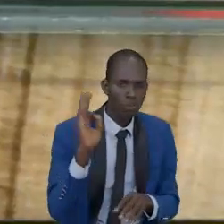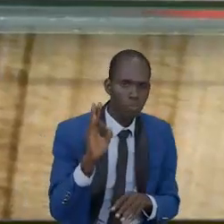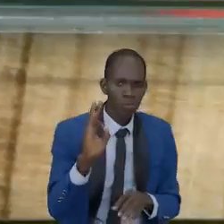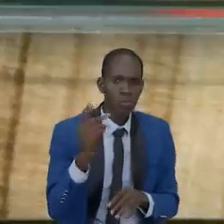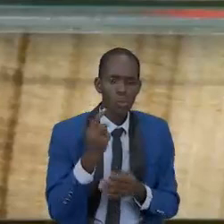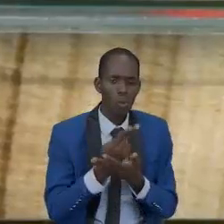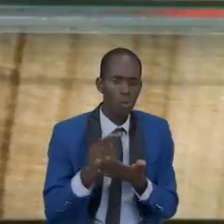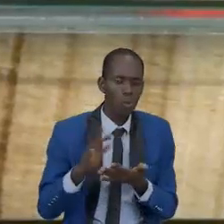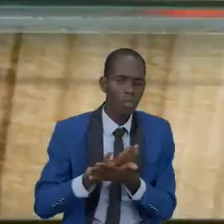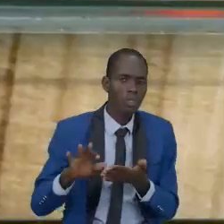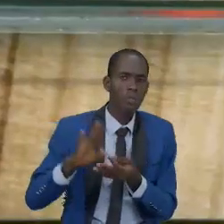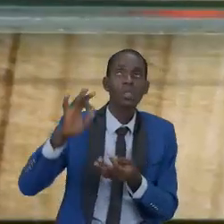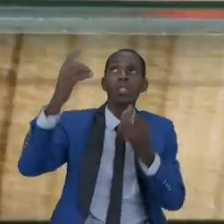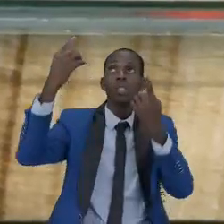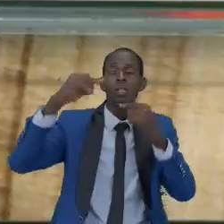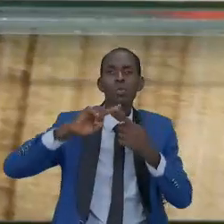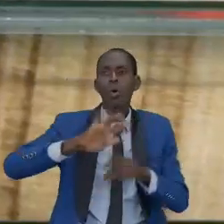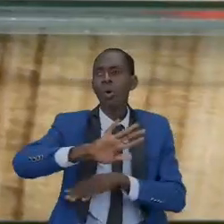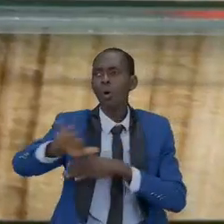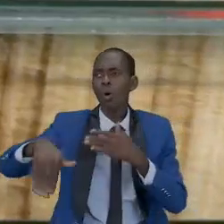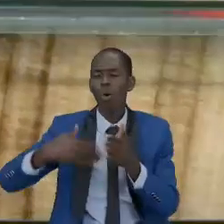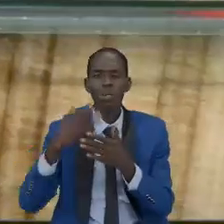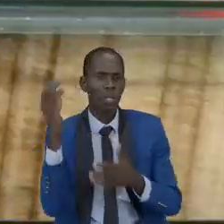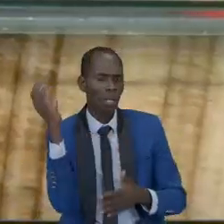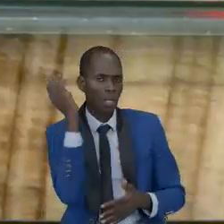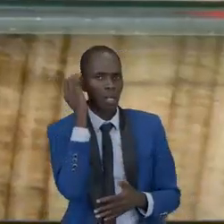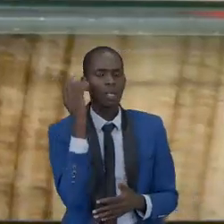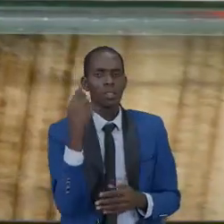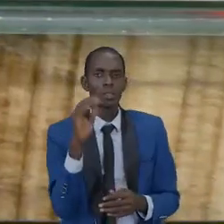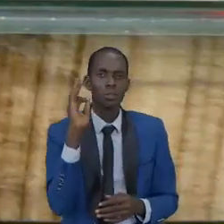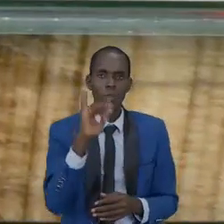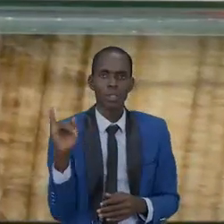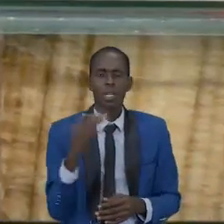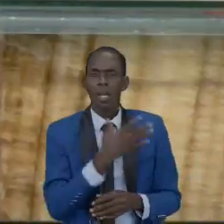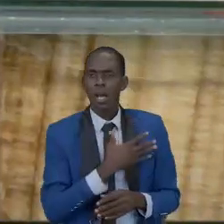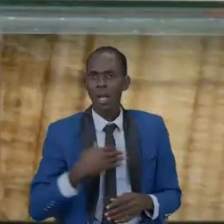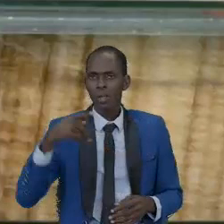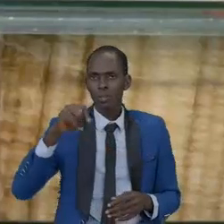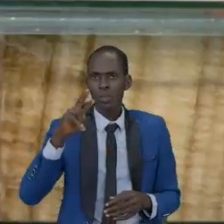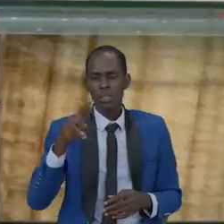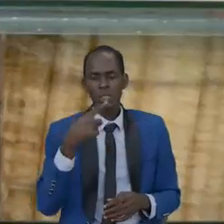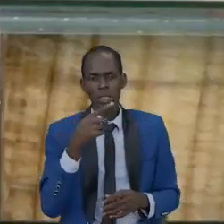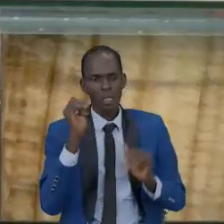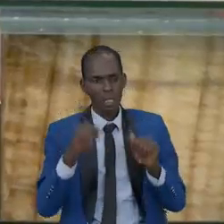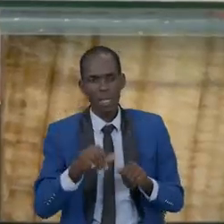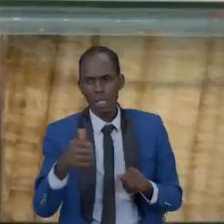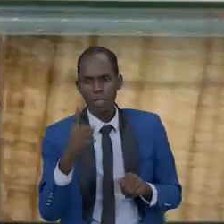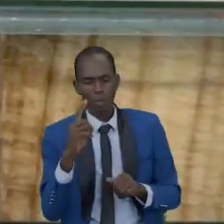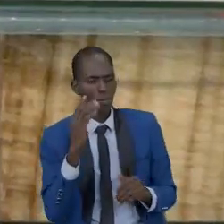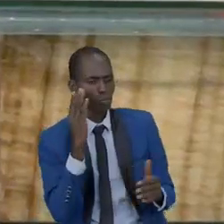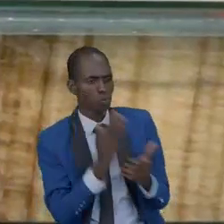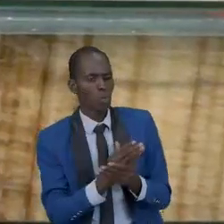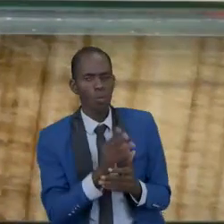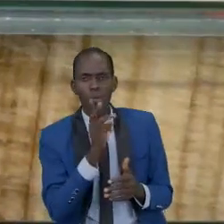all those that heard him. And Peter himself said, can anyone forbid water that they should not